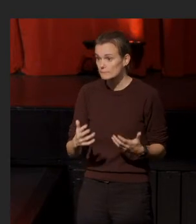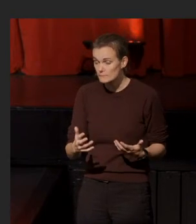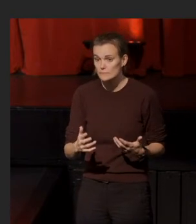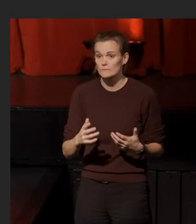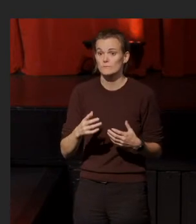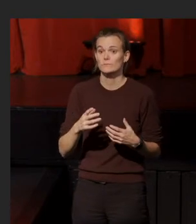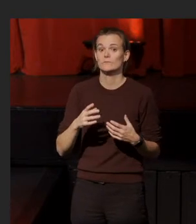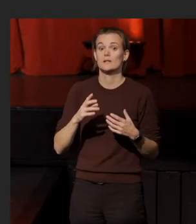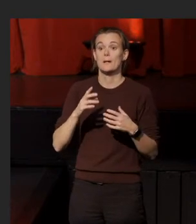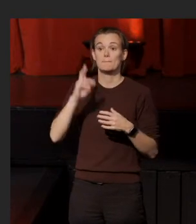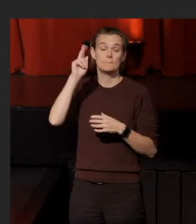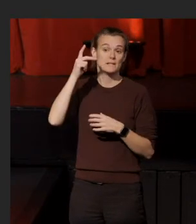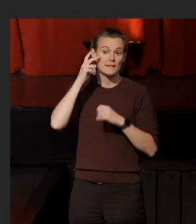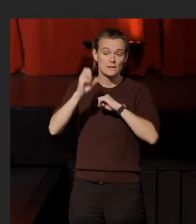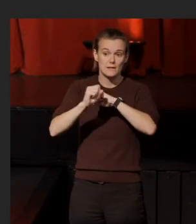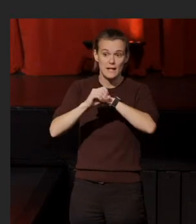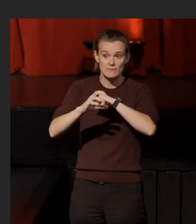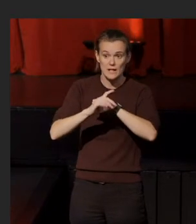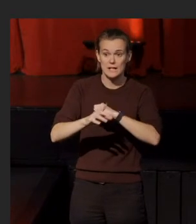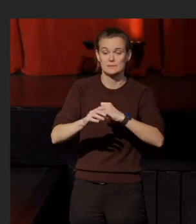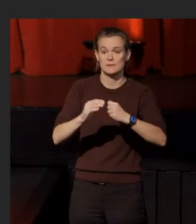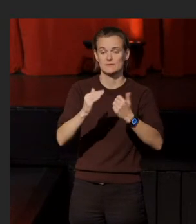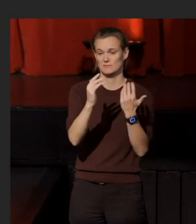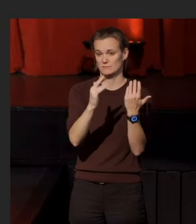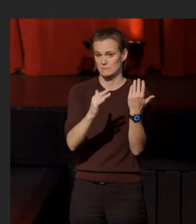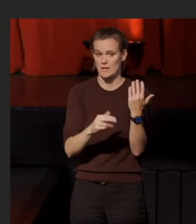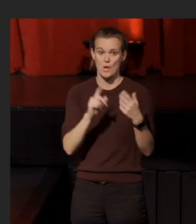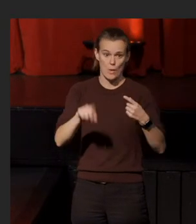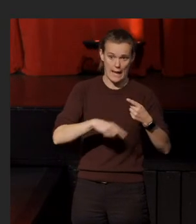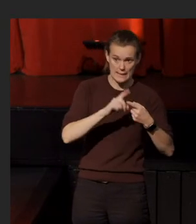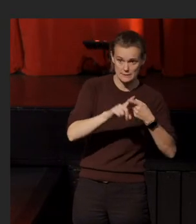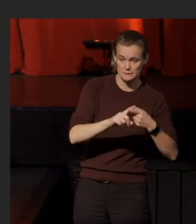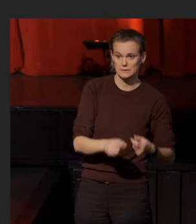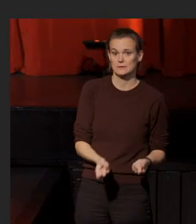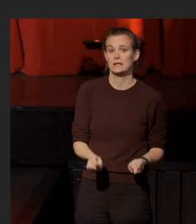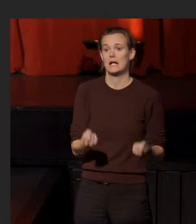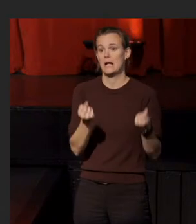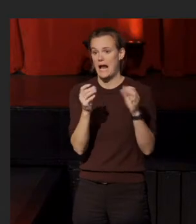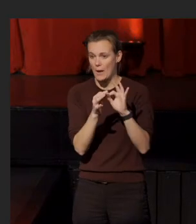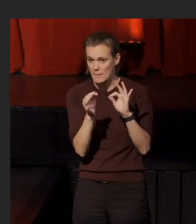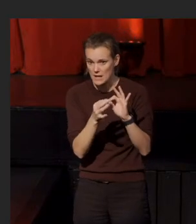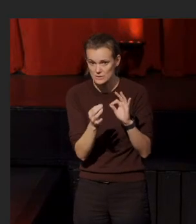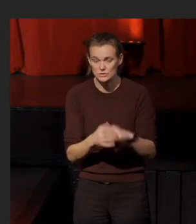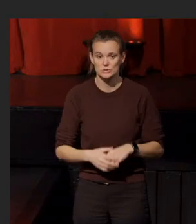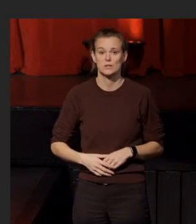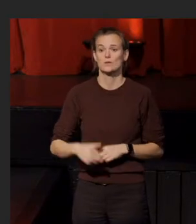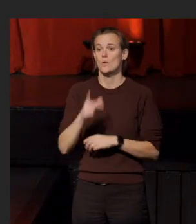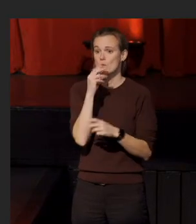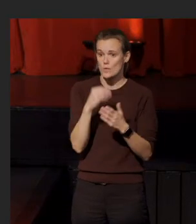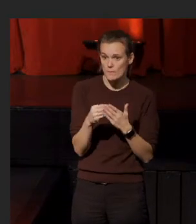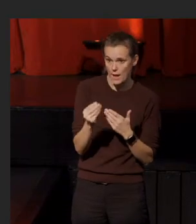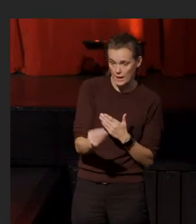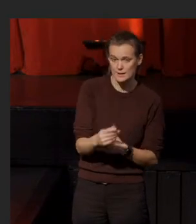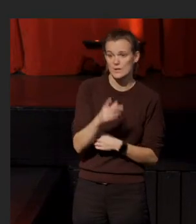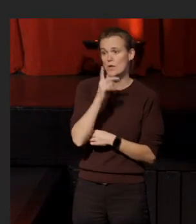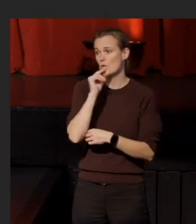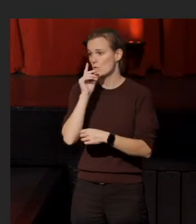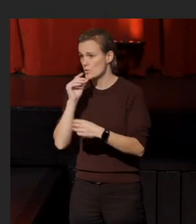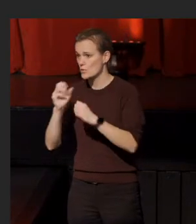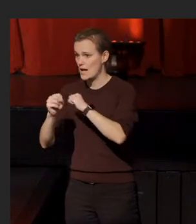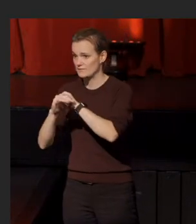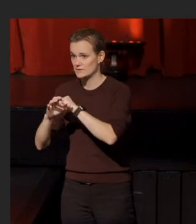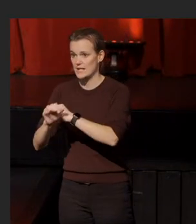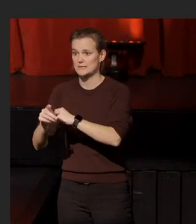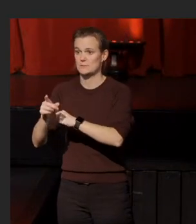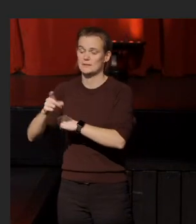advertisement has been purchased, who it was purchased by, for how much, and who it was targeted towards, and then there's a copy of the advertisement. And the idea there